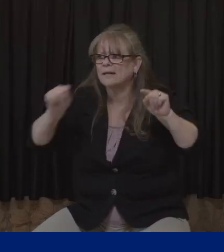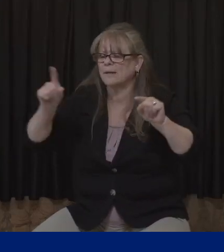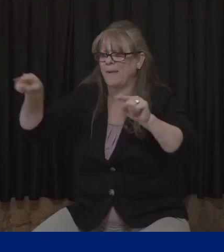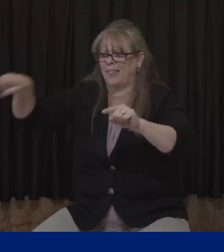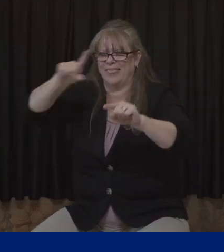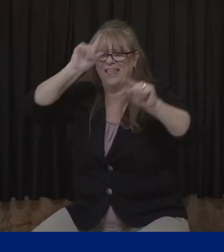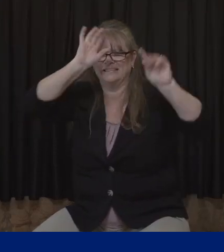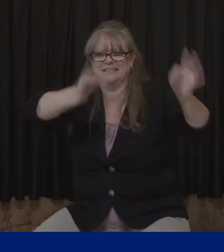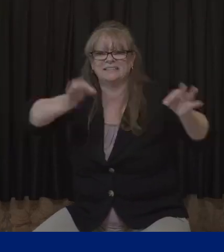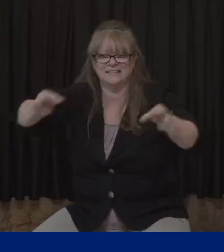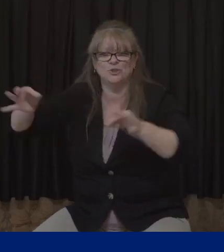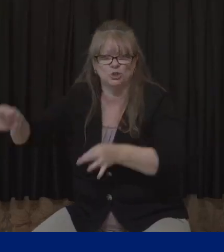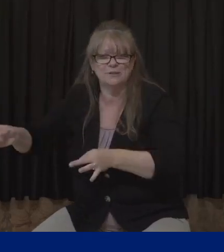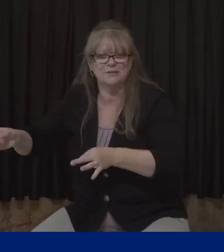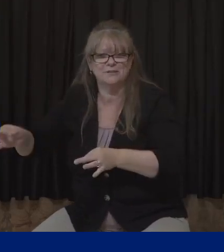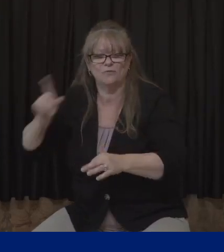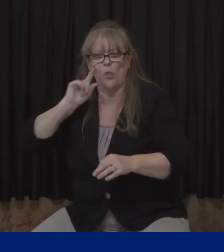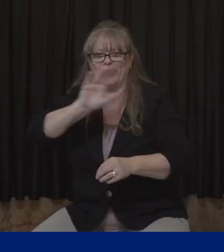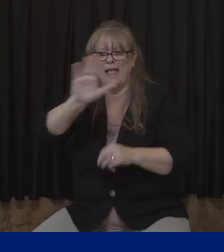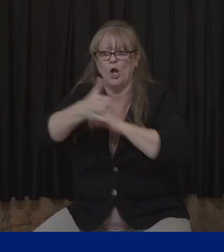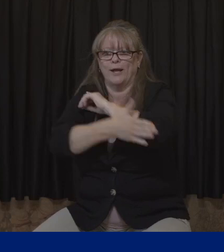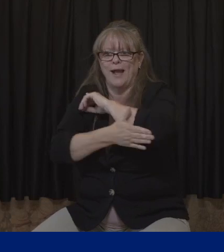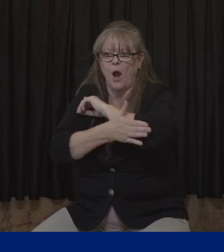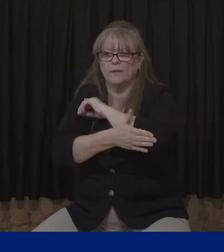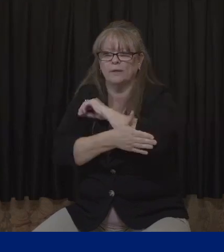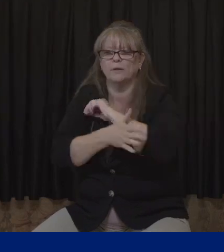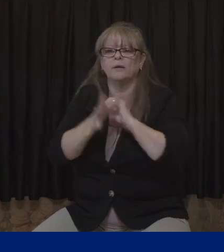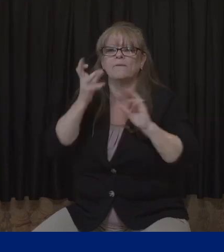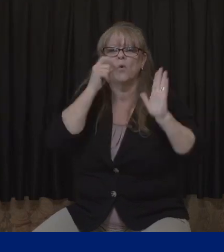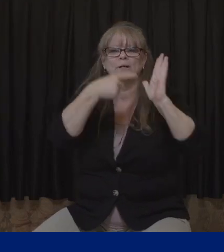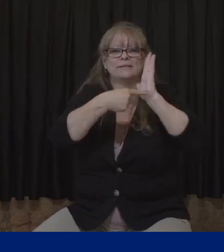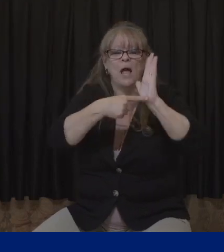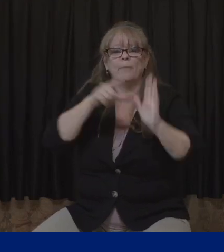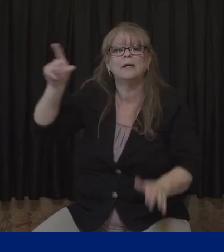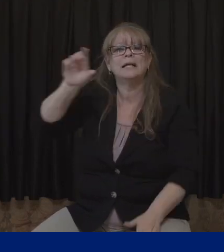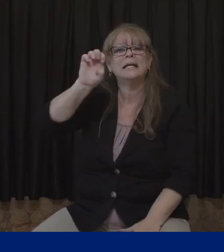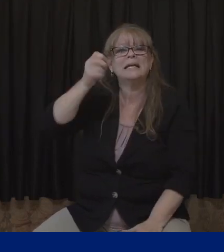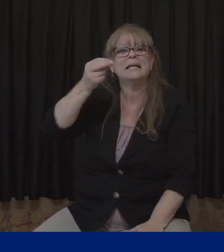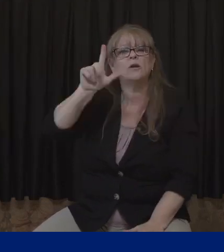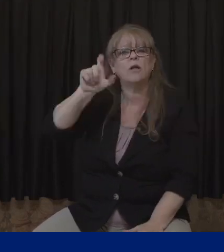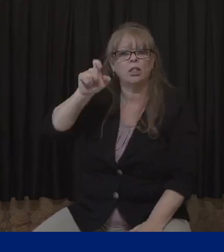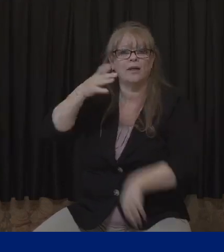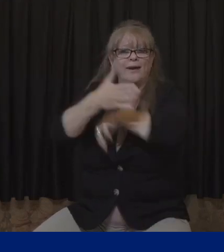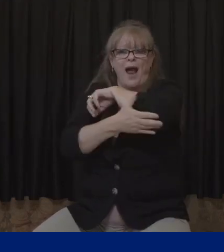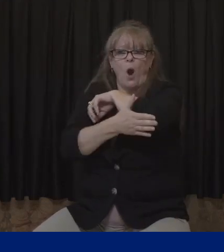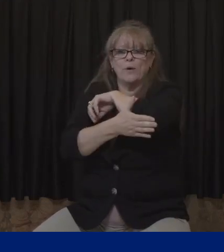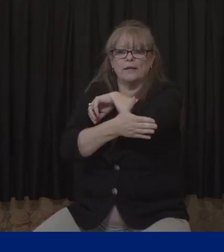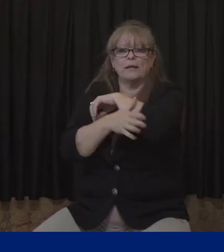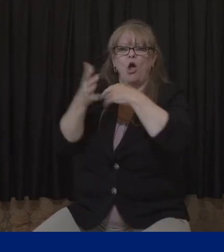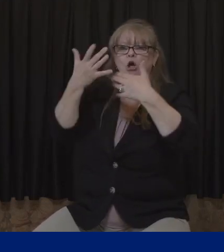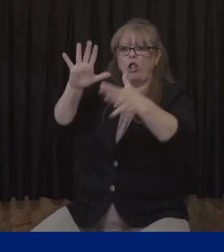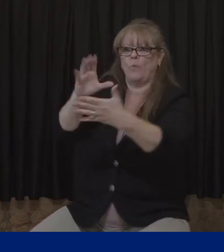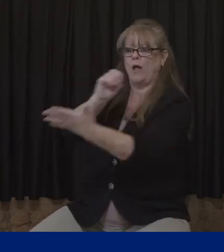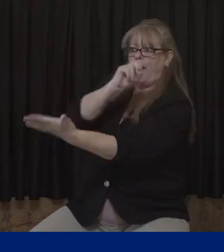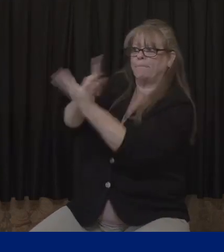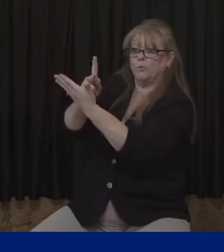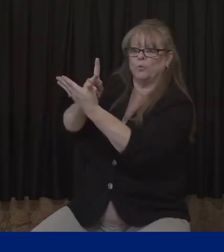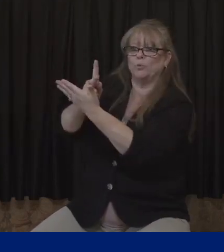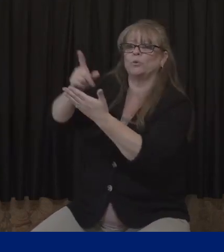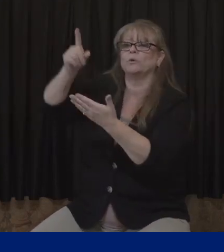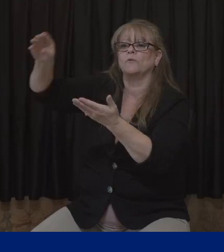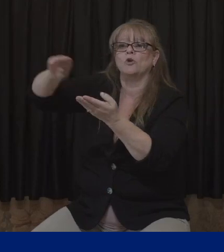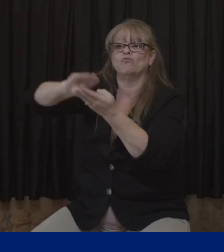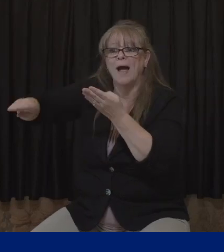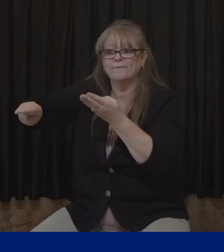examples, Eagle County has successfully received a waiver, and Mesa County should be approved either late today or early tomorrow, after both